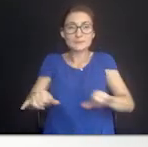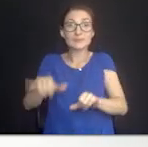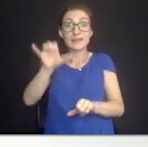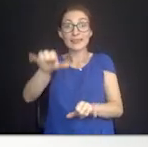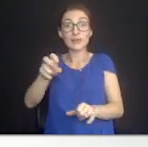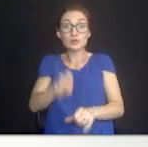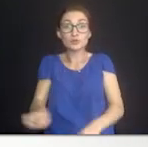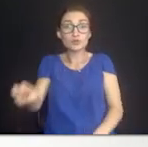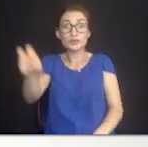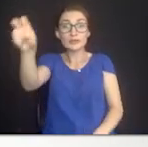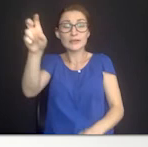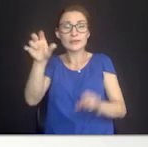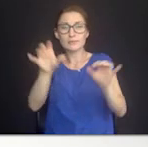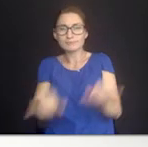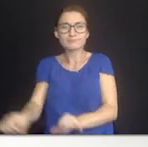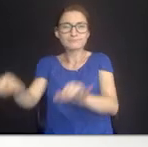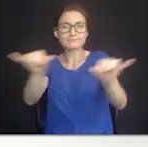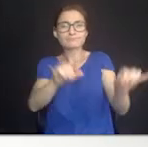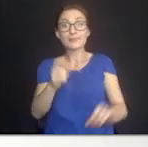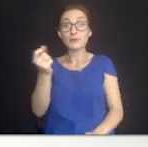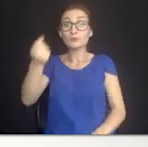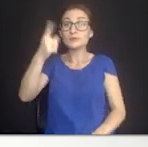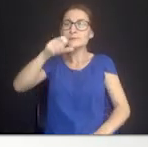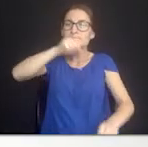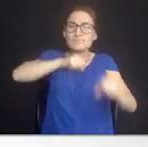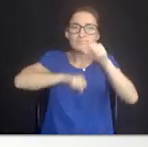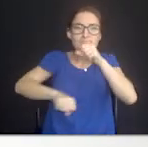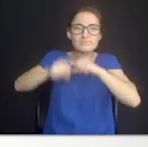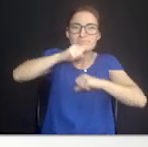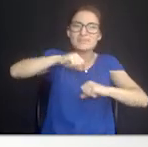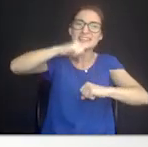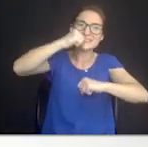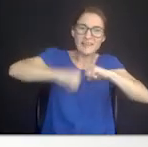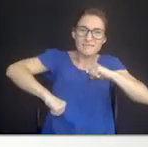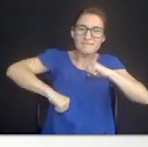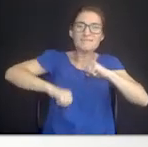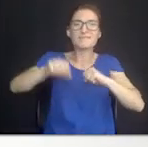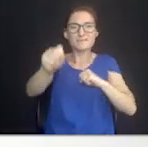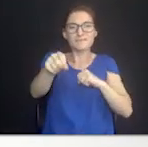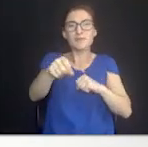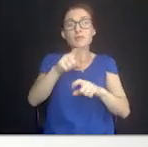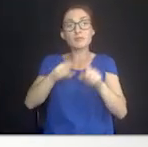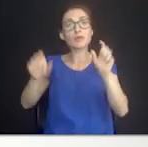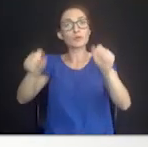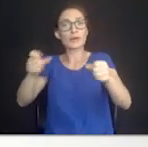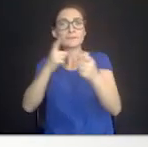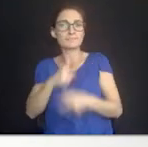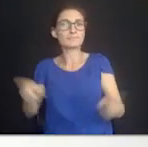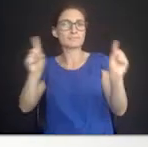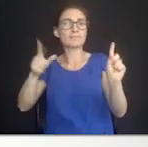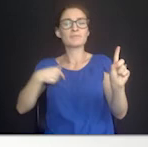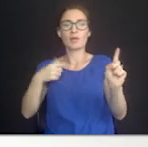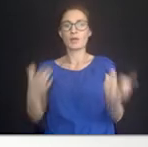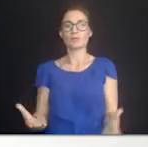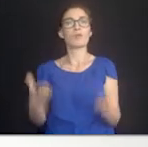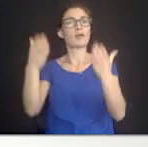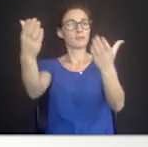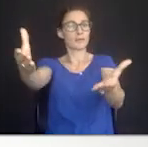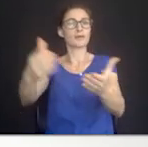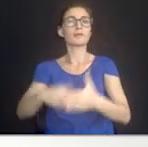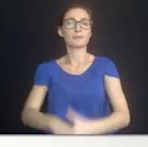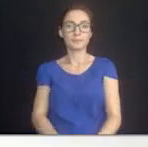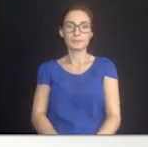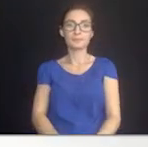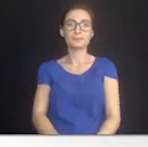similar journey, someone who understands that it's tough at times, but you can get through it and endure it. So I really do highly recommend our Family